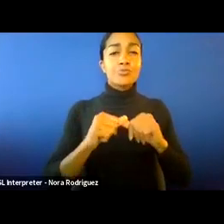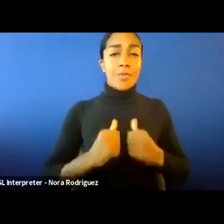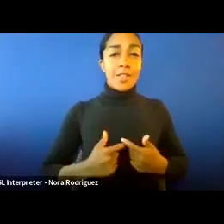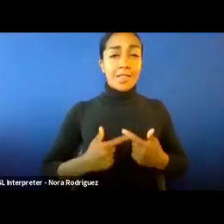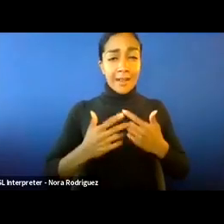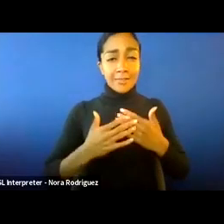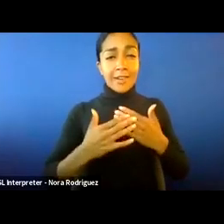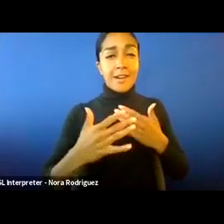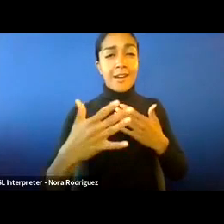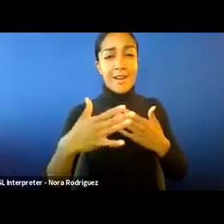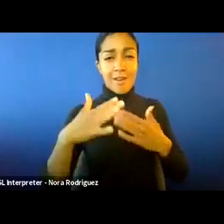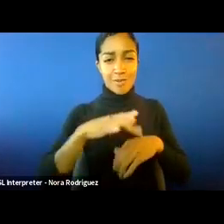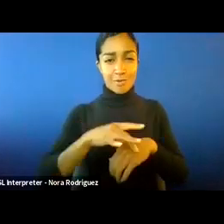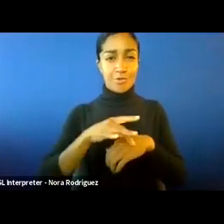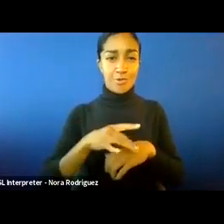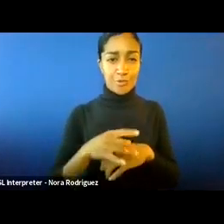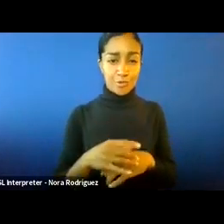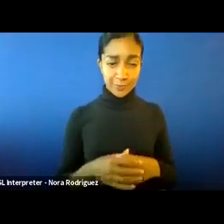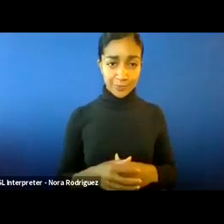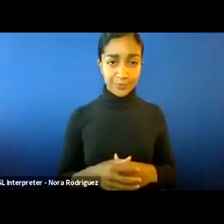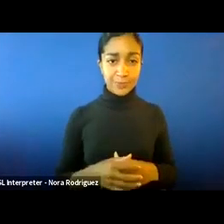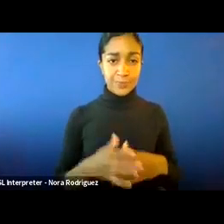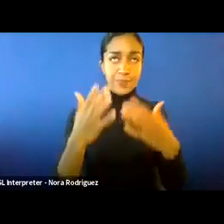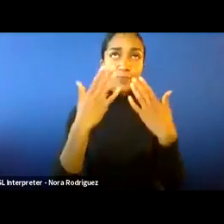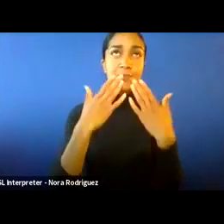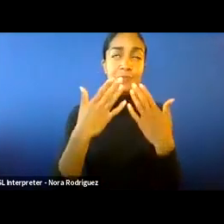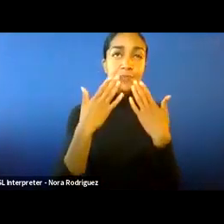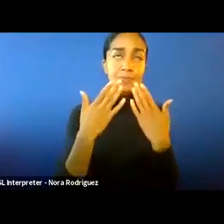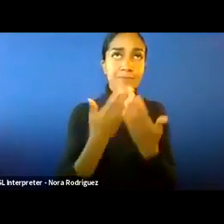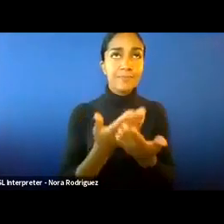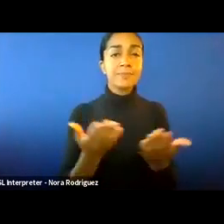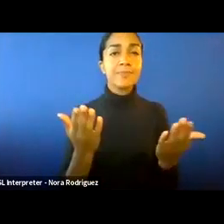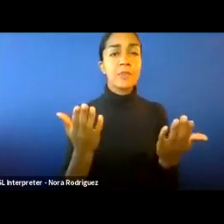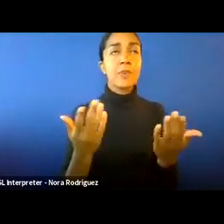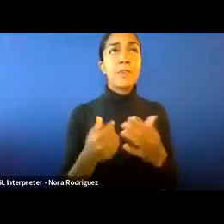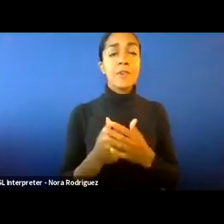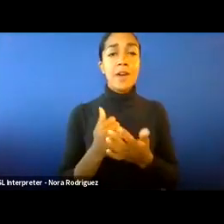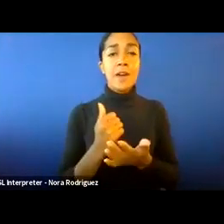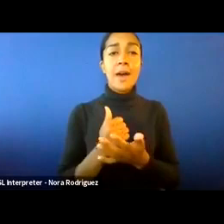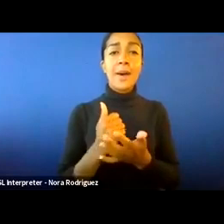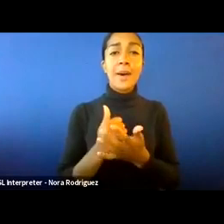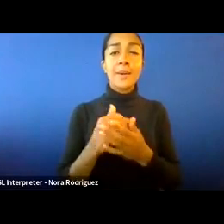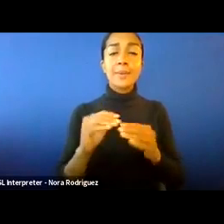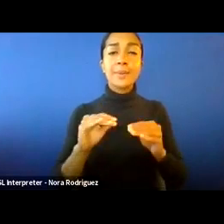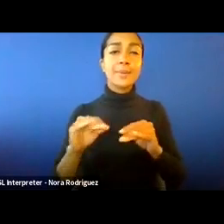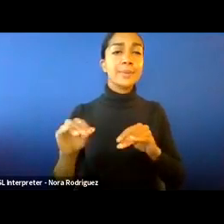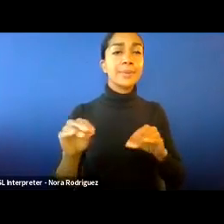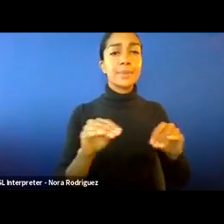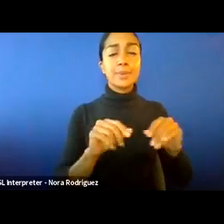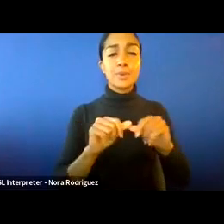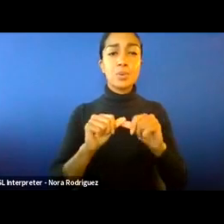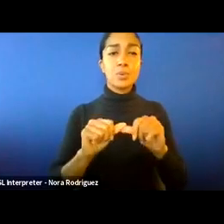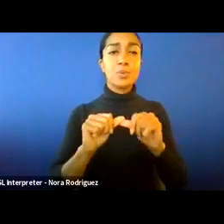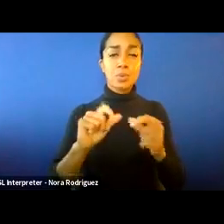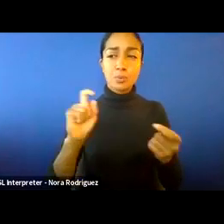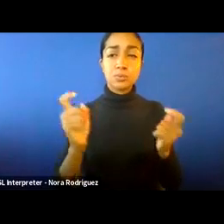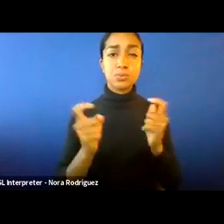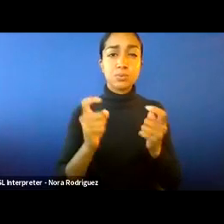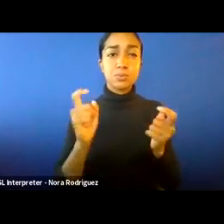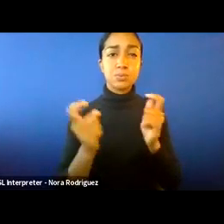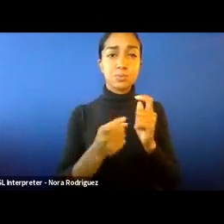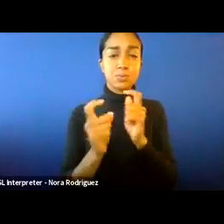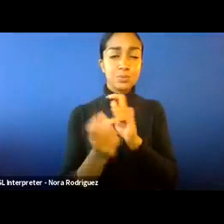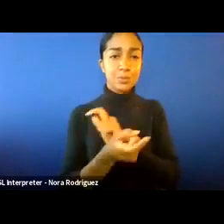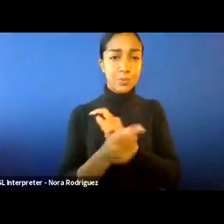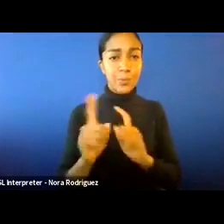We give thanks to you for wiping away stagnancy, bringing transformation when needed,